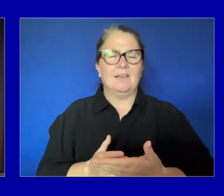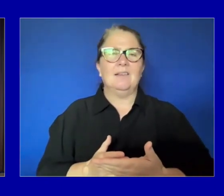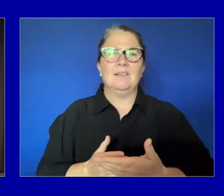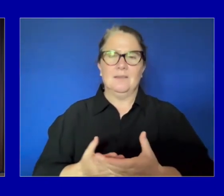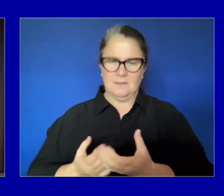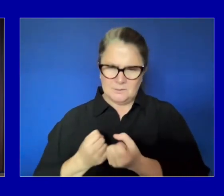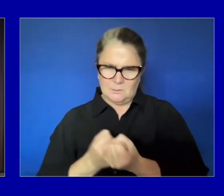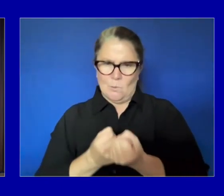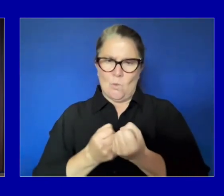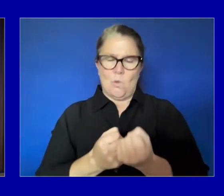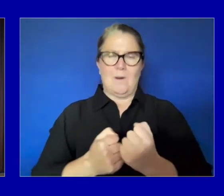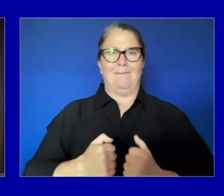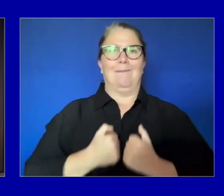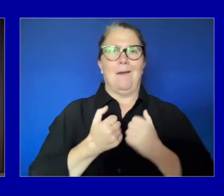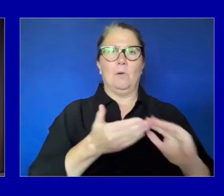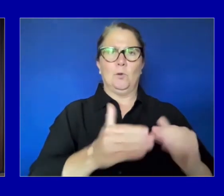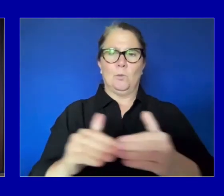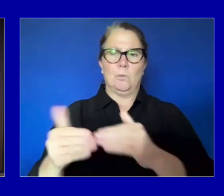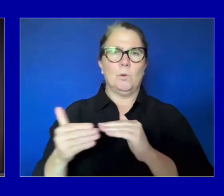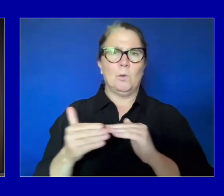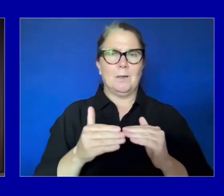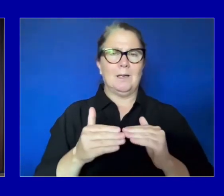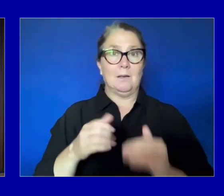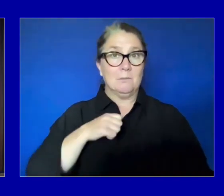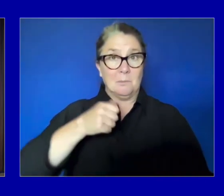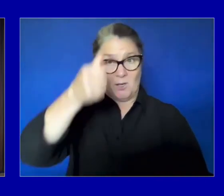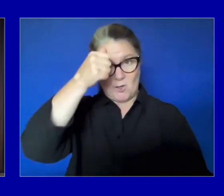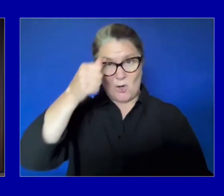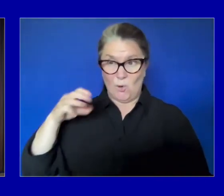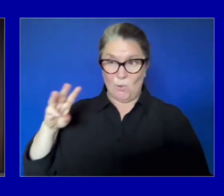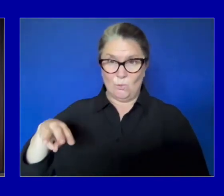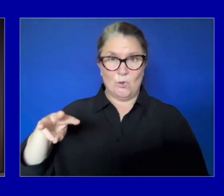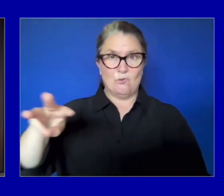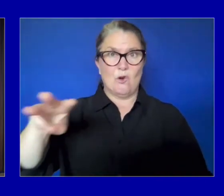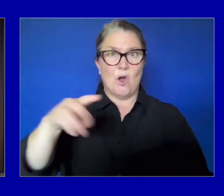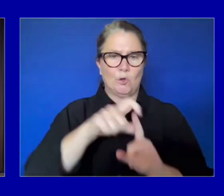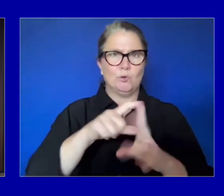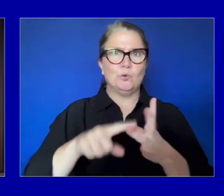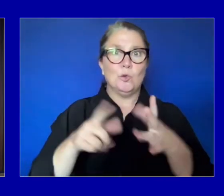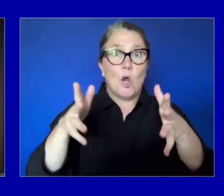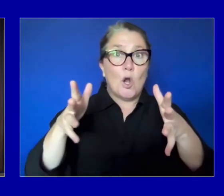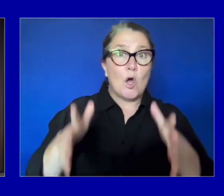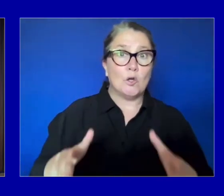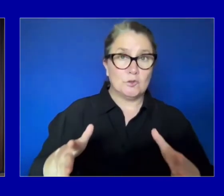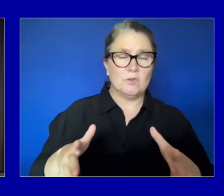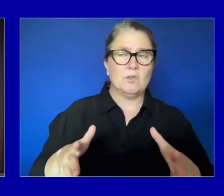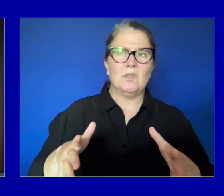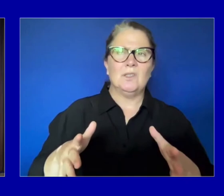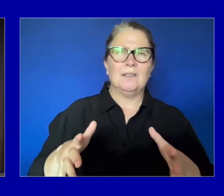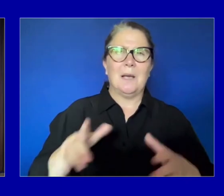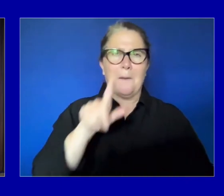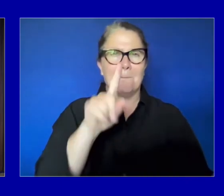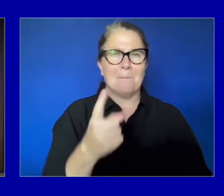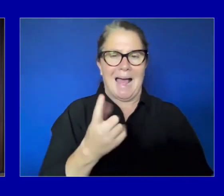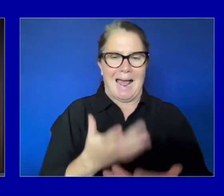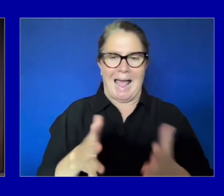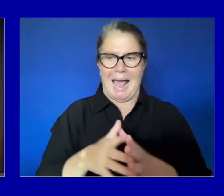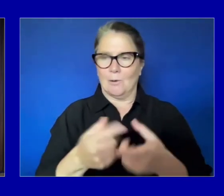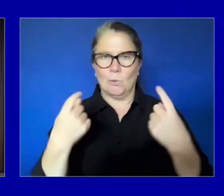that happening today? Cause I know what I'm doing and you're doing so much in this space. How are we bringing, making sure that it's the community at the center of,